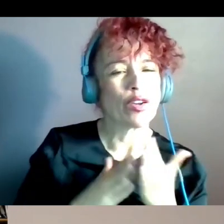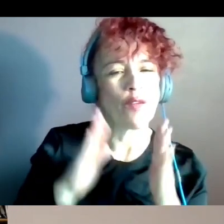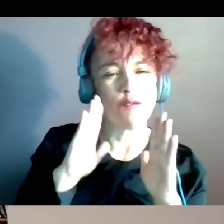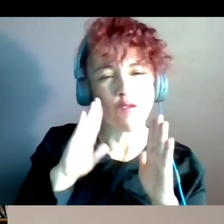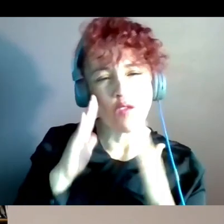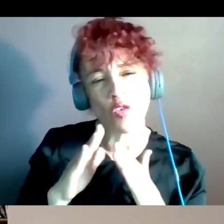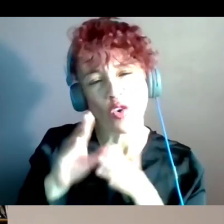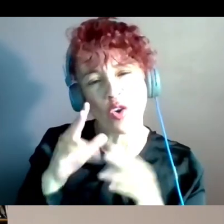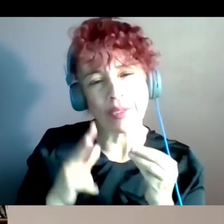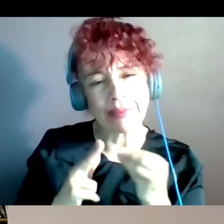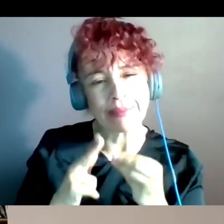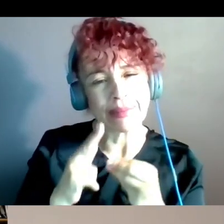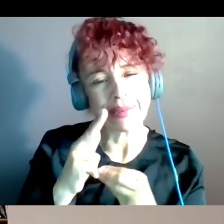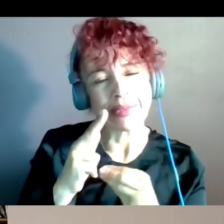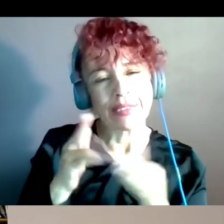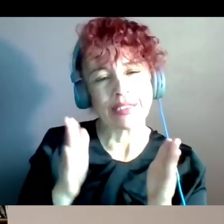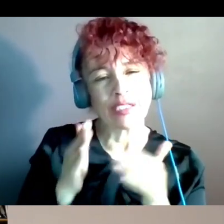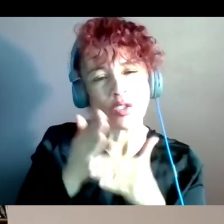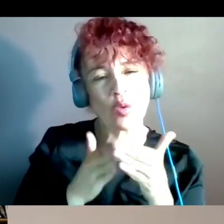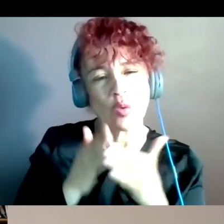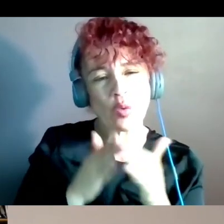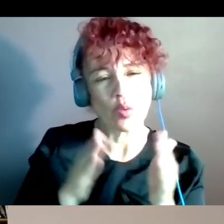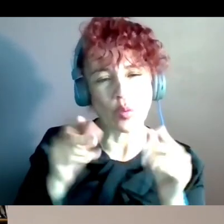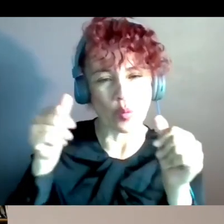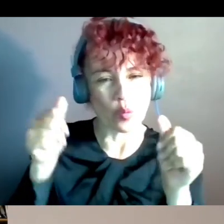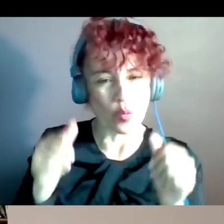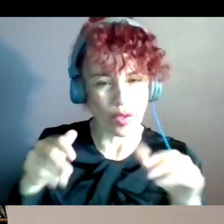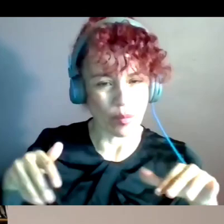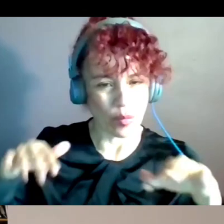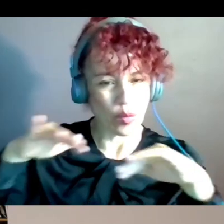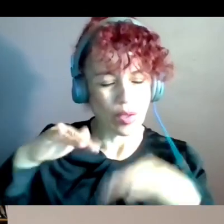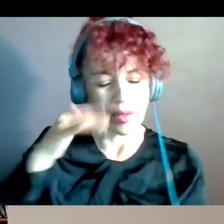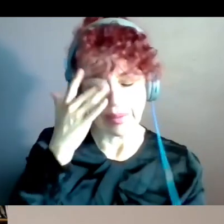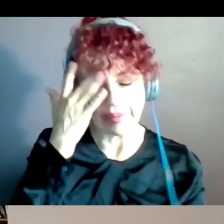like to do the cutting boards with black walnut and maple and stack the things.